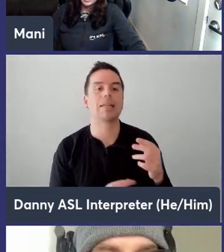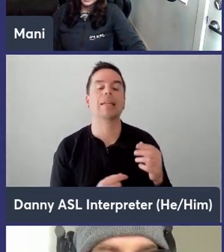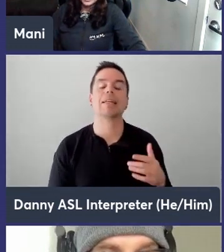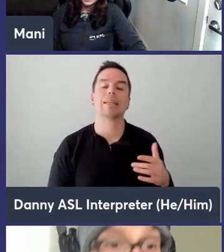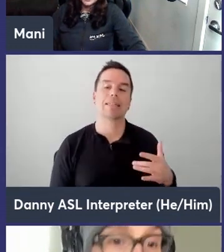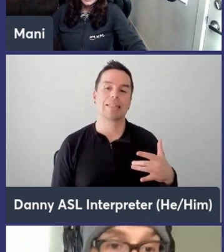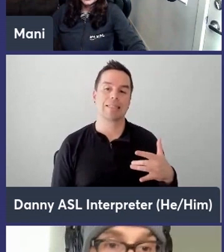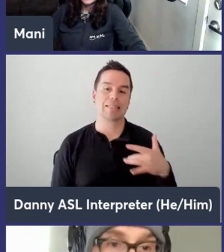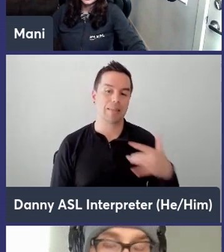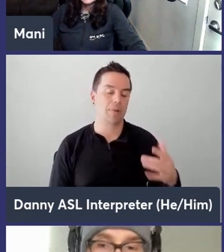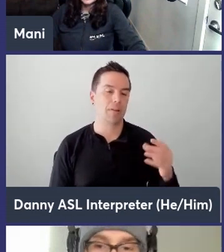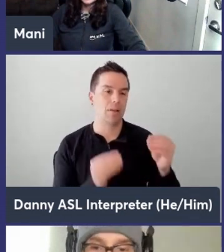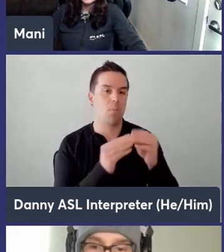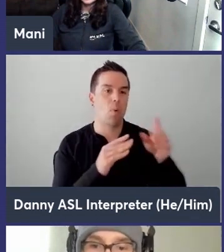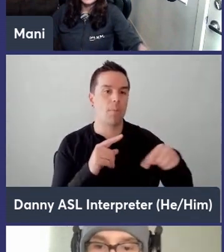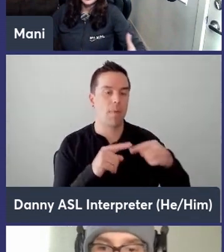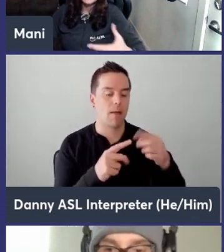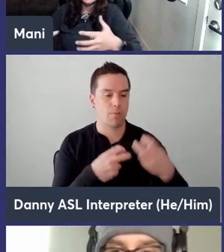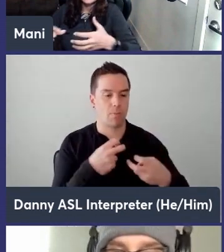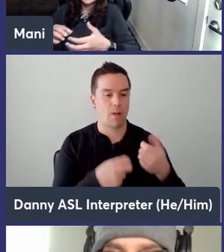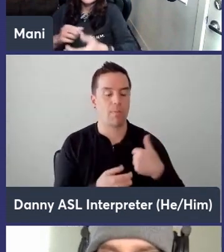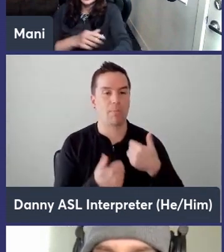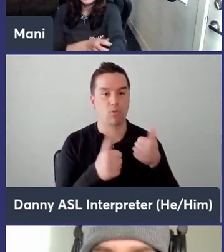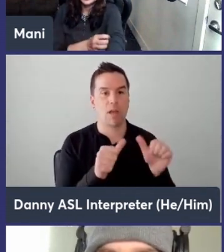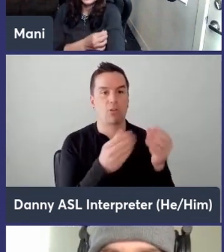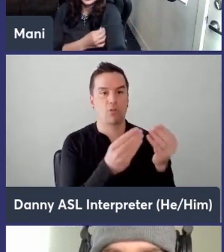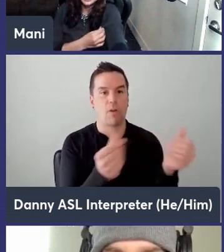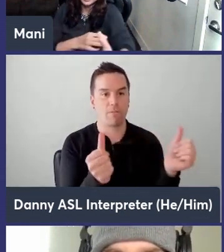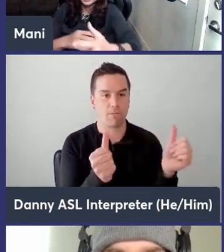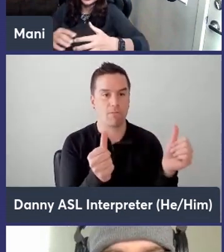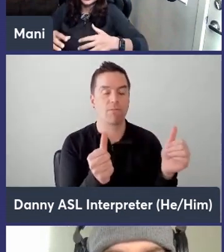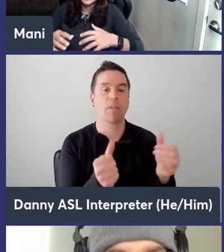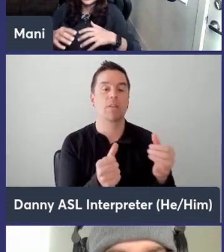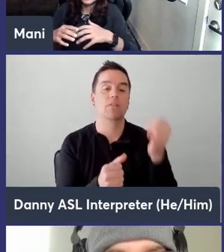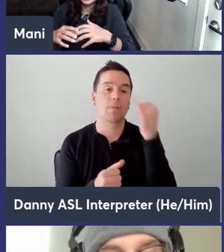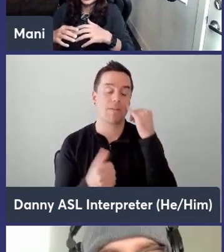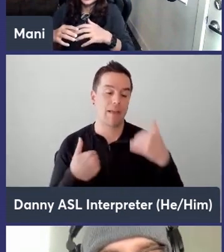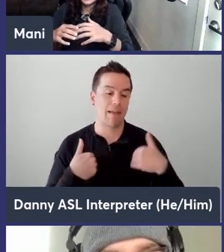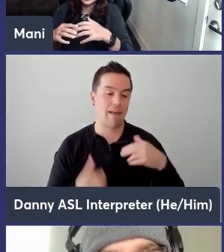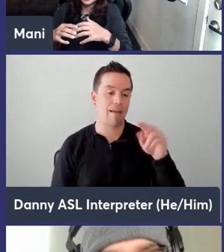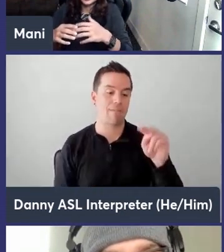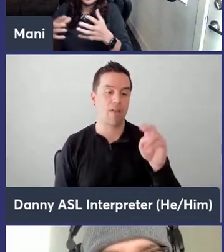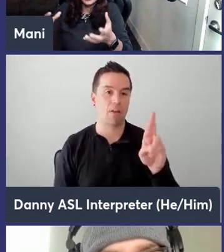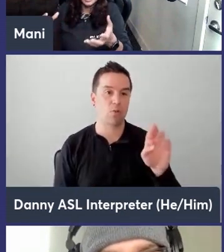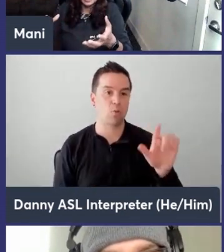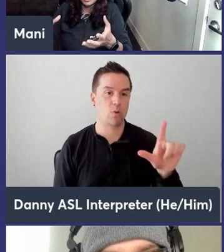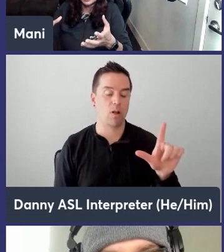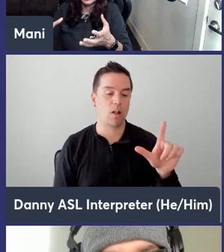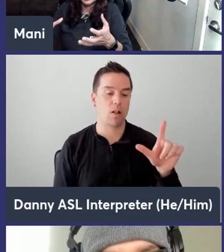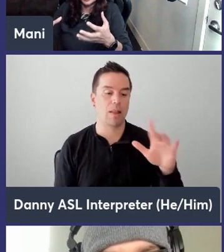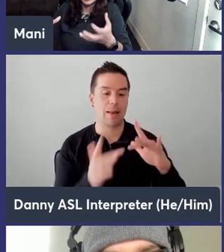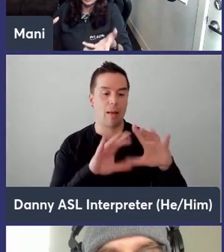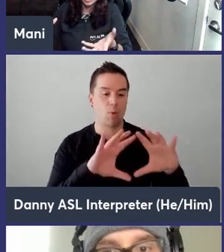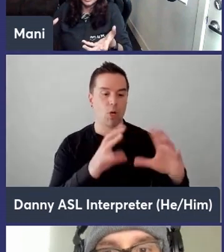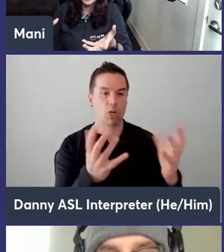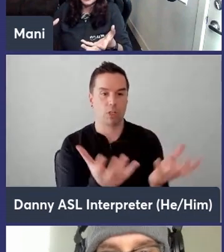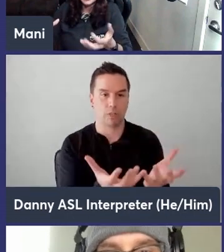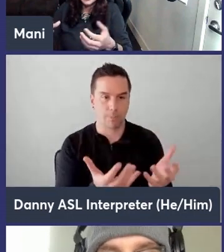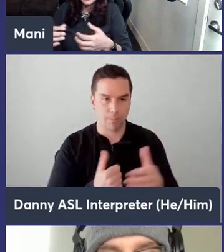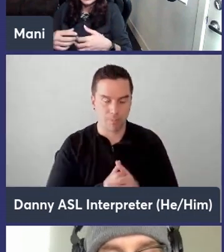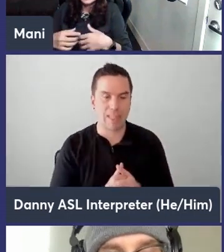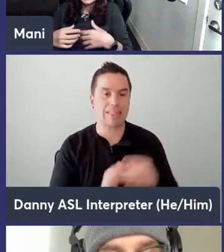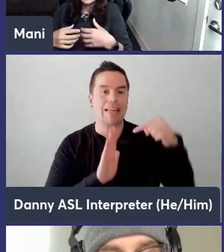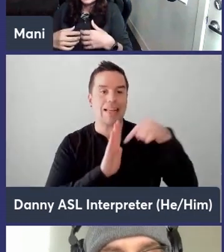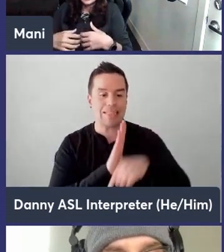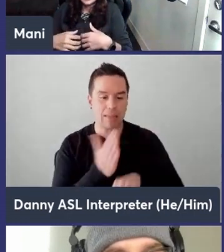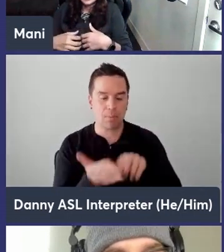I'm trying to solve, Right. right? For example, if I have a neural network, which is a deep learning algorithm or model, right?